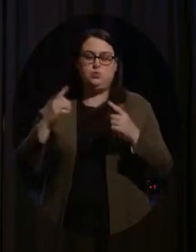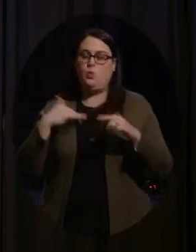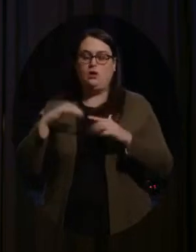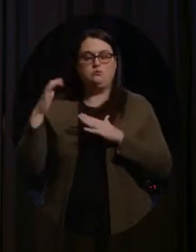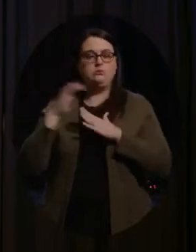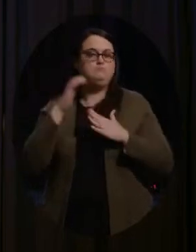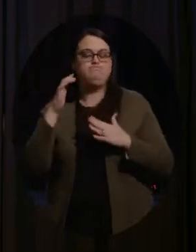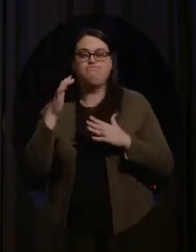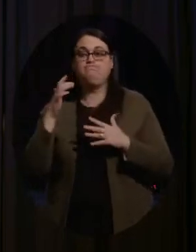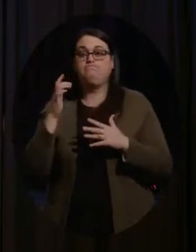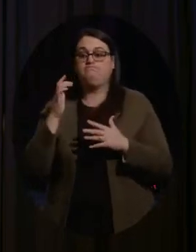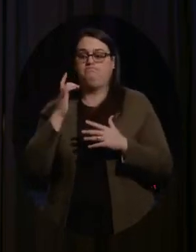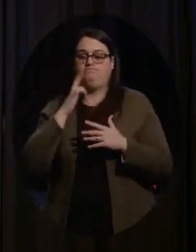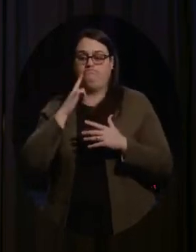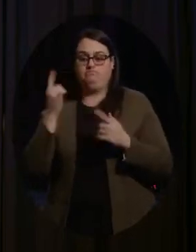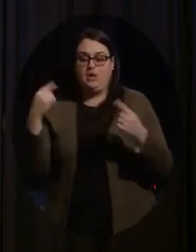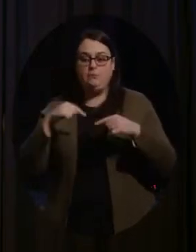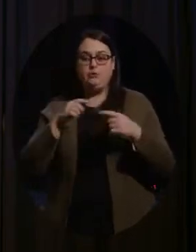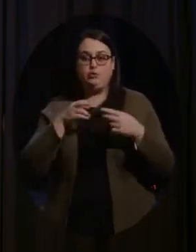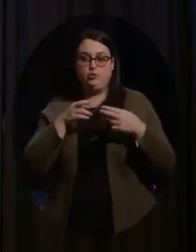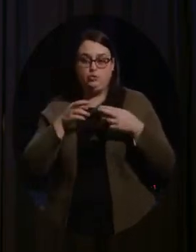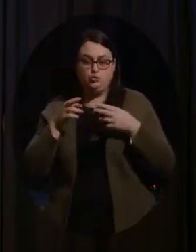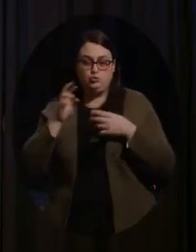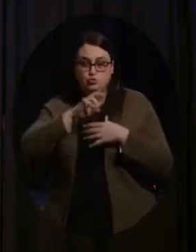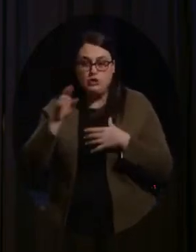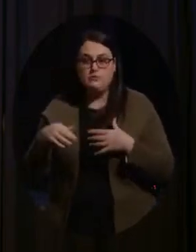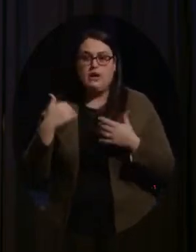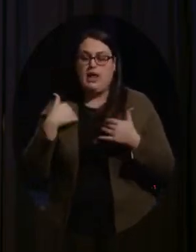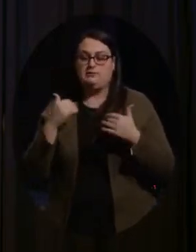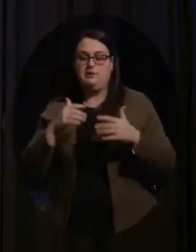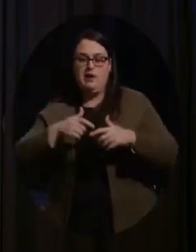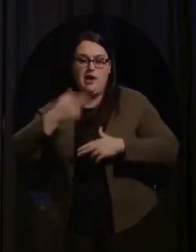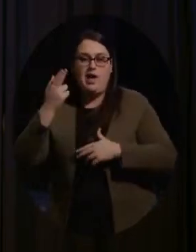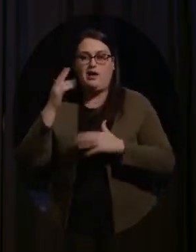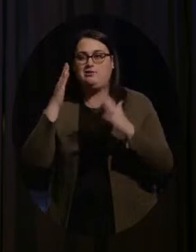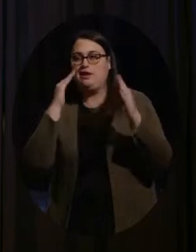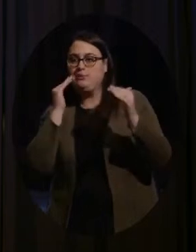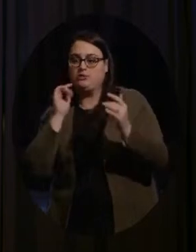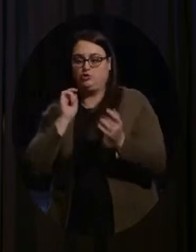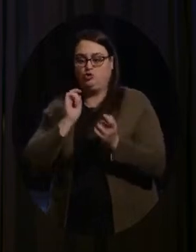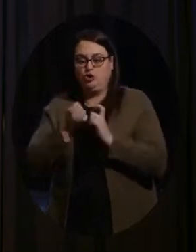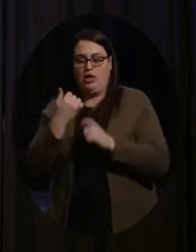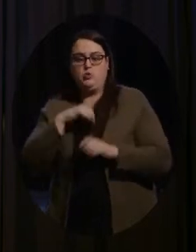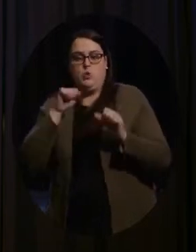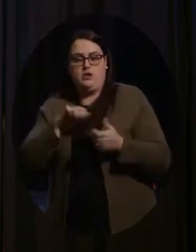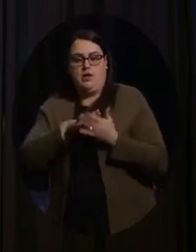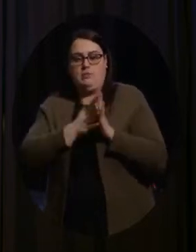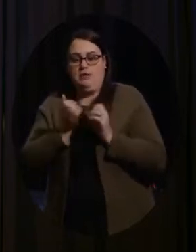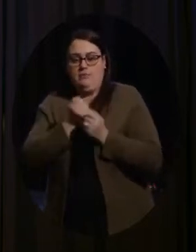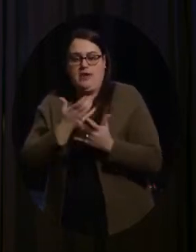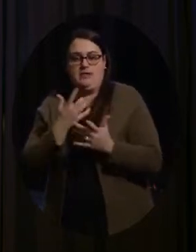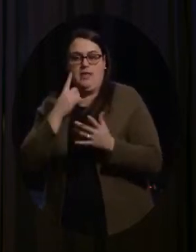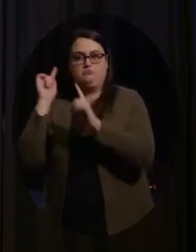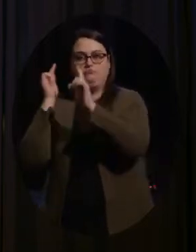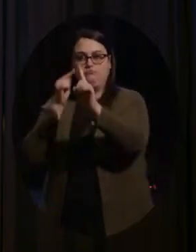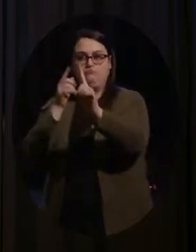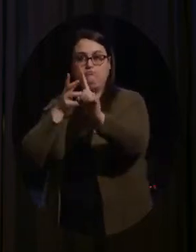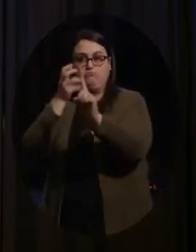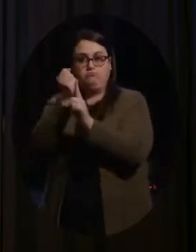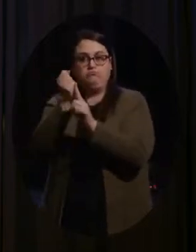none, the road to Richmond is paved with great expectations, change, and the idea that we can be anything we set our minds to